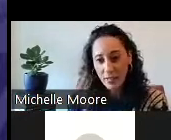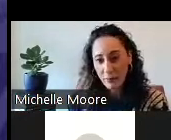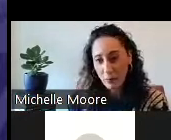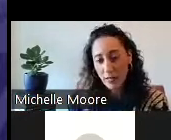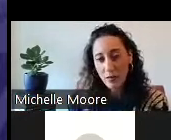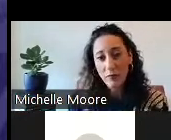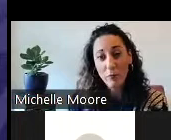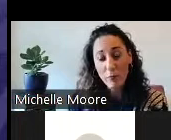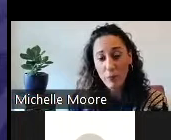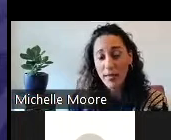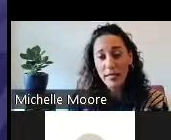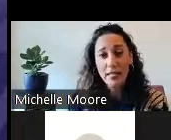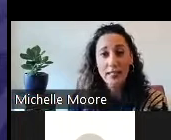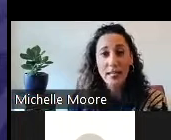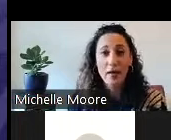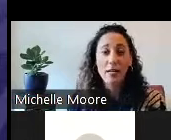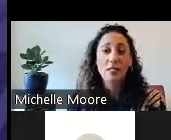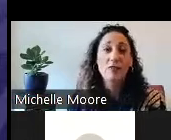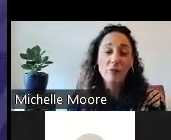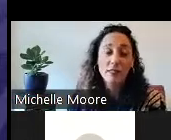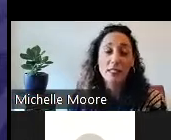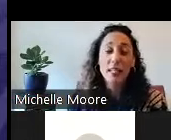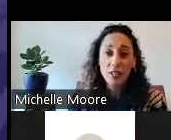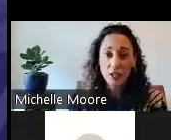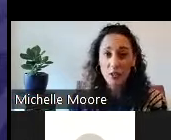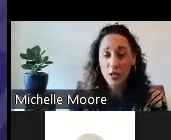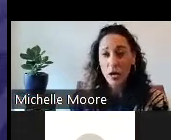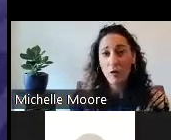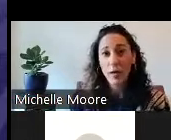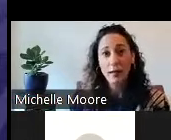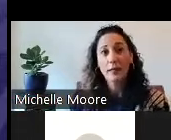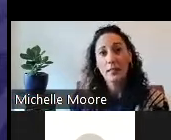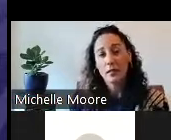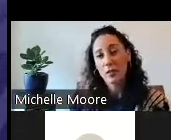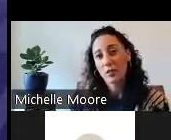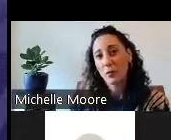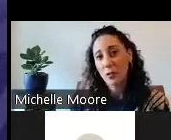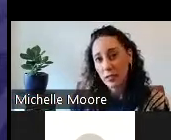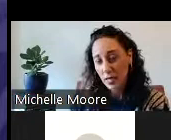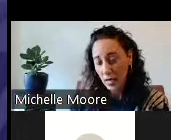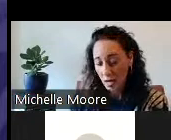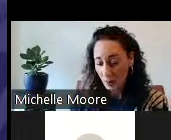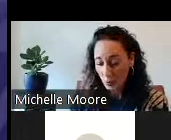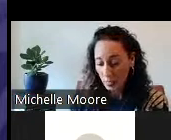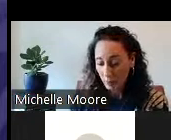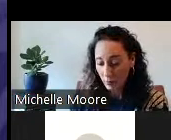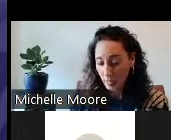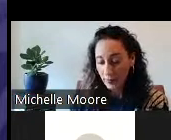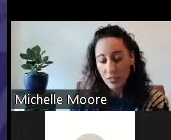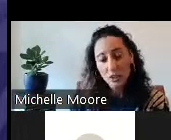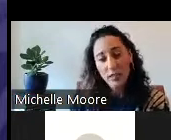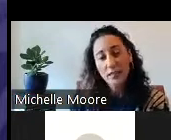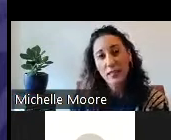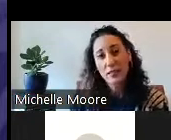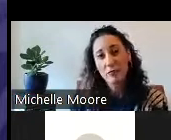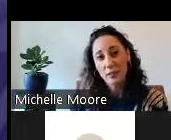that they've been working on for many years now is the representation of ethnically diverse communities at a board level. And this